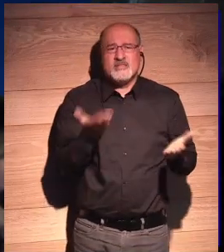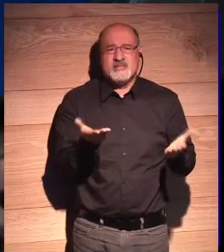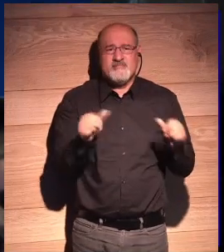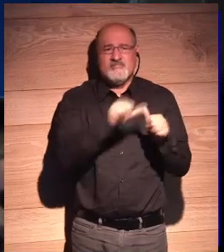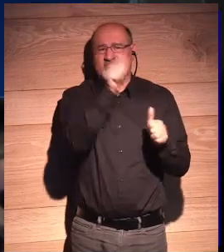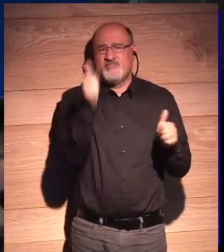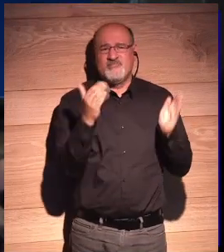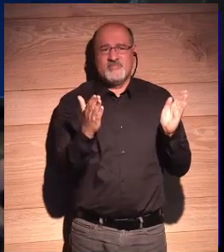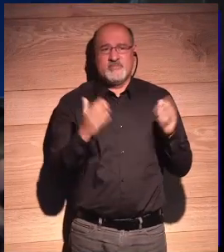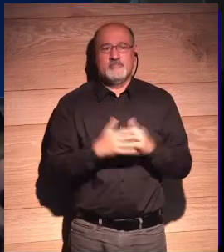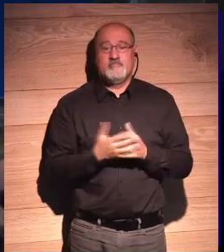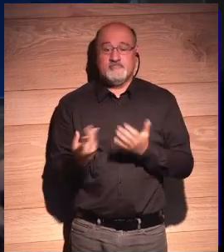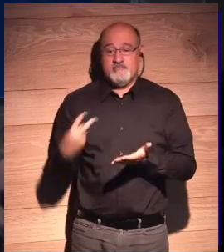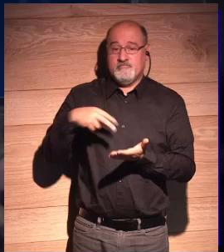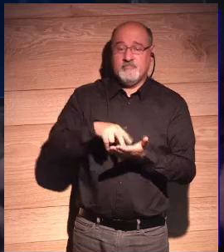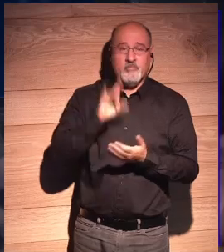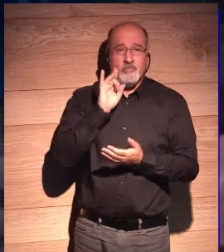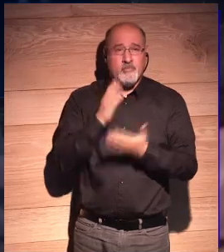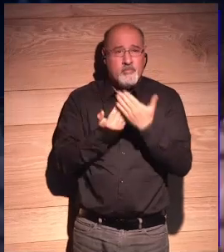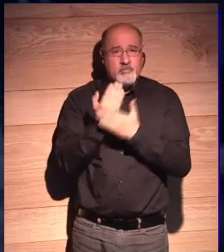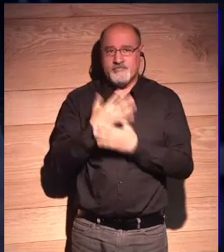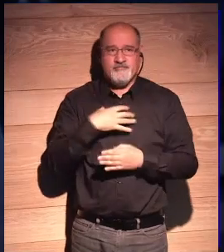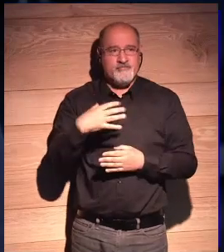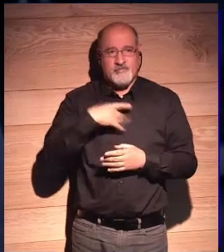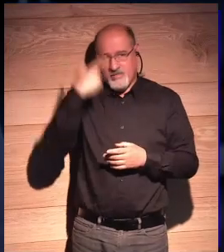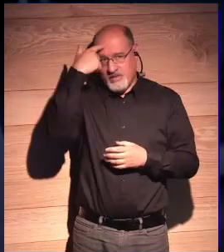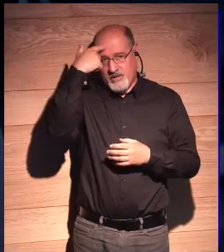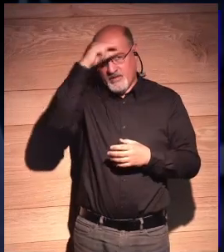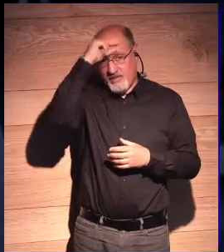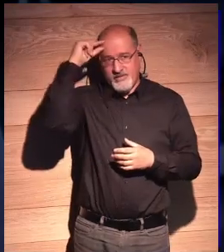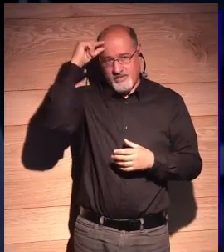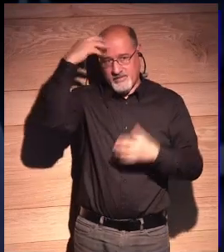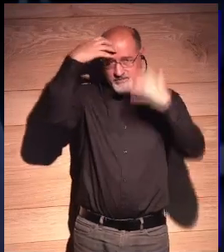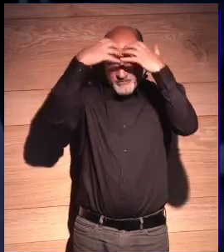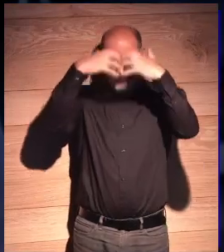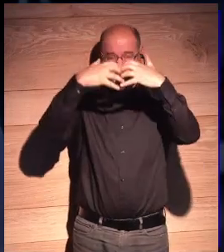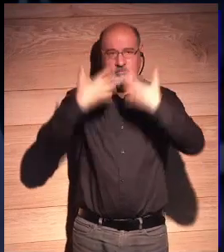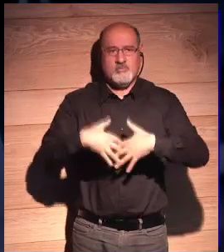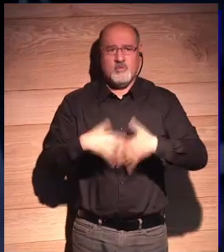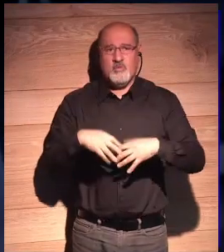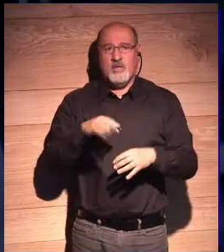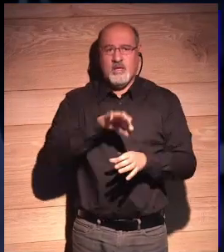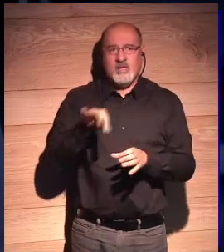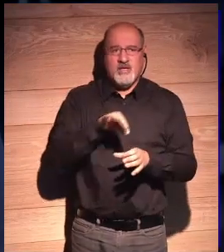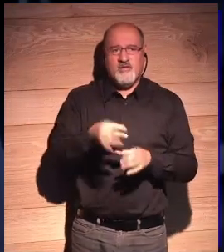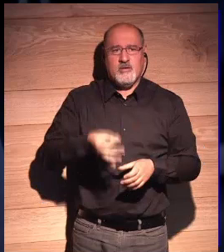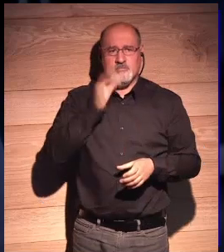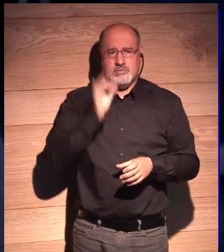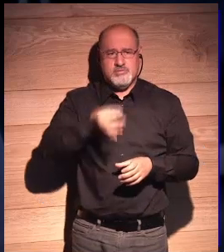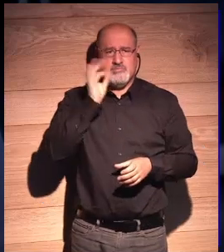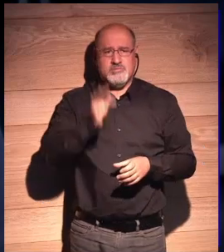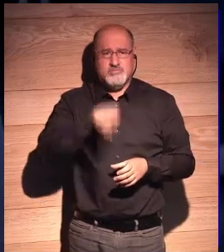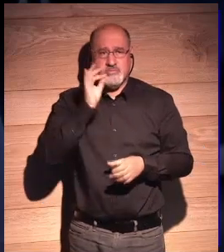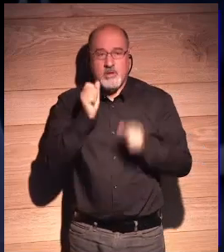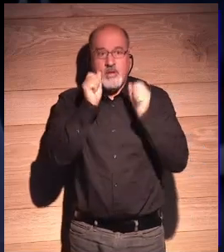I can't really work in the morning. My brain doesn't function in the morning, and so I drink a lot of coffee to try to get awake. And then